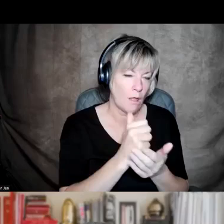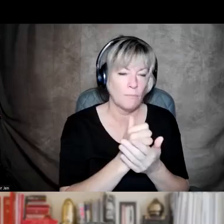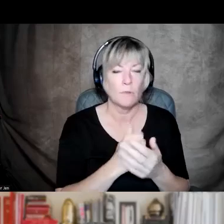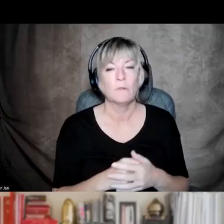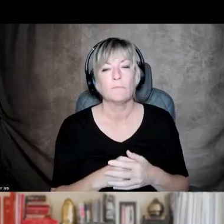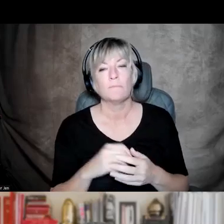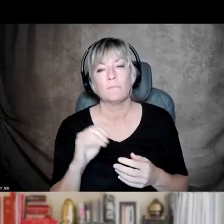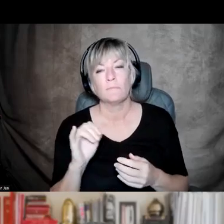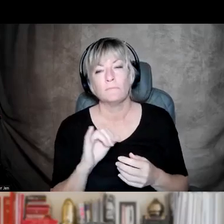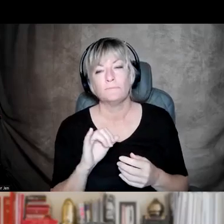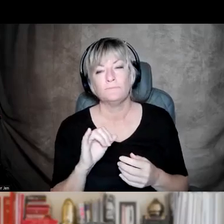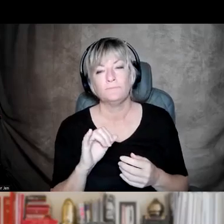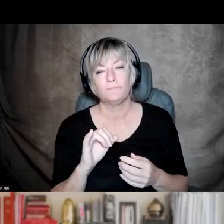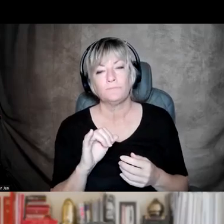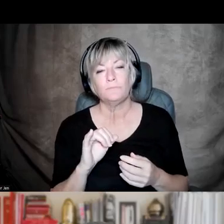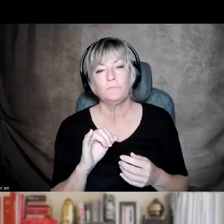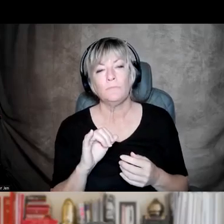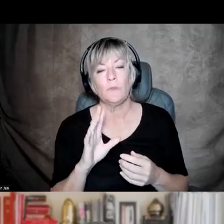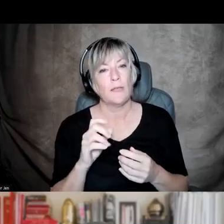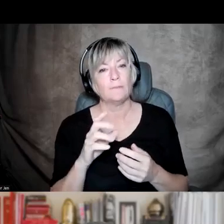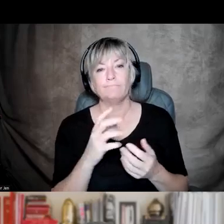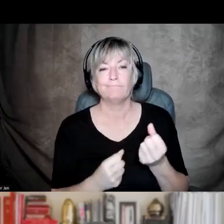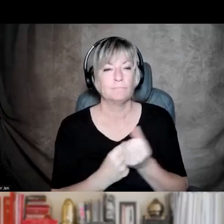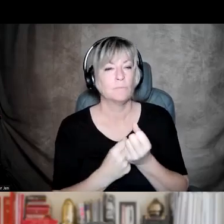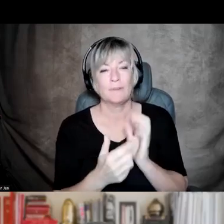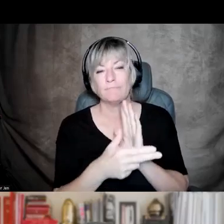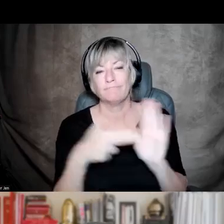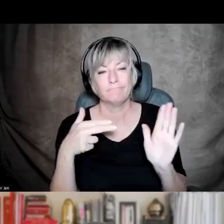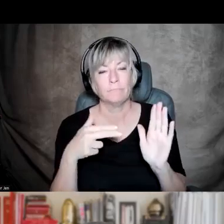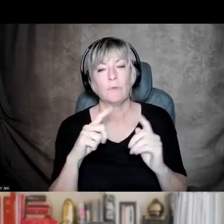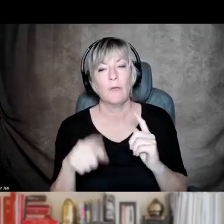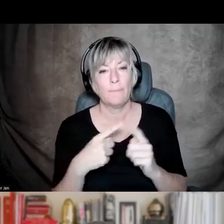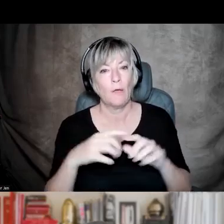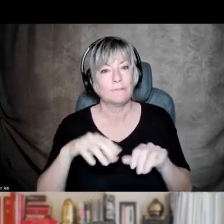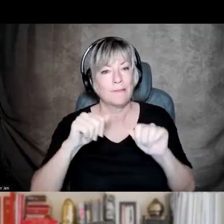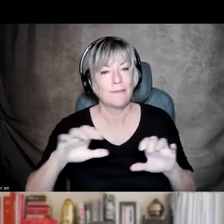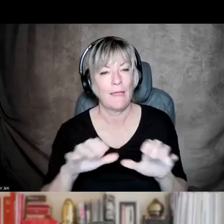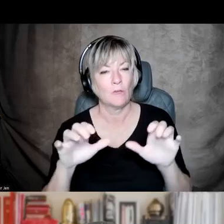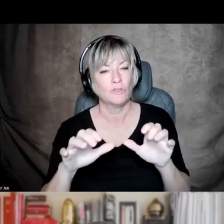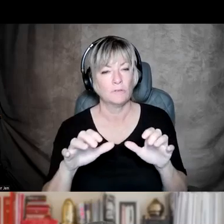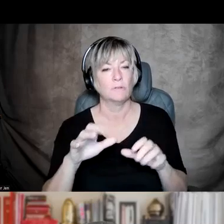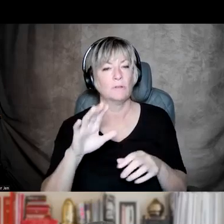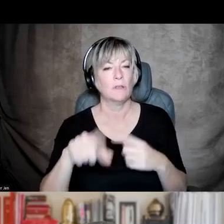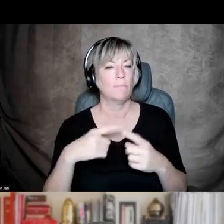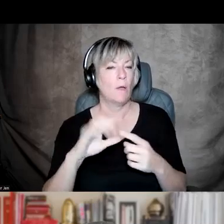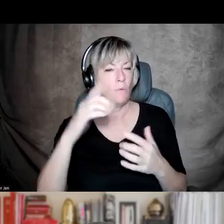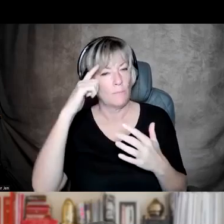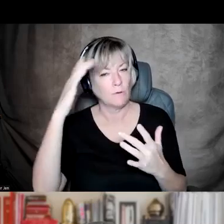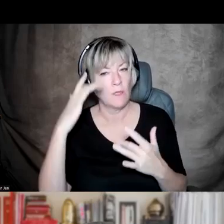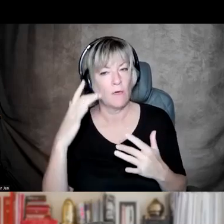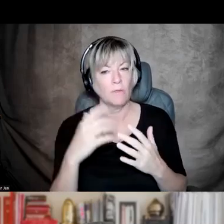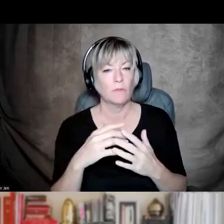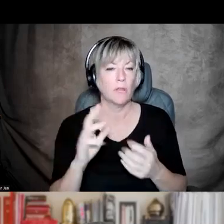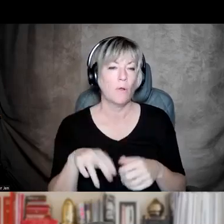like that almost like reinforces this kind of stigma around actually taking action over your mental health, because almost by